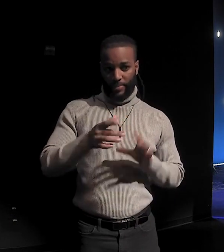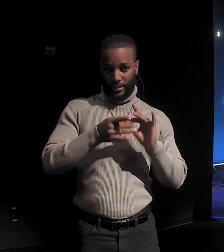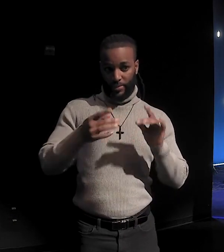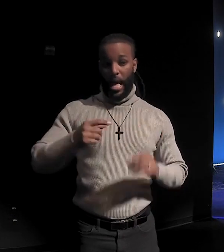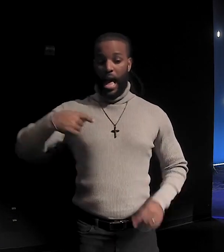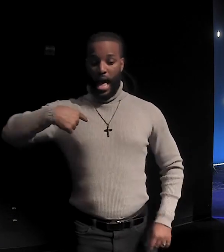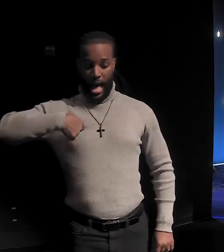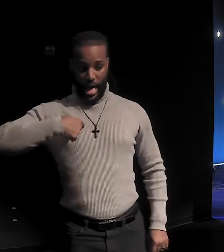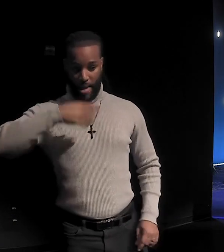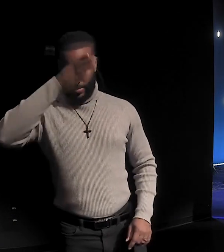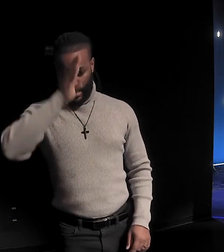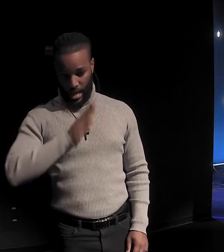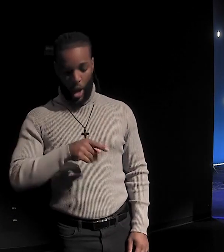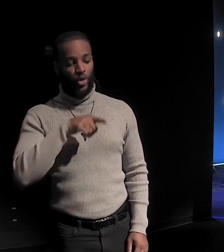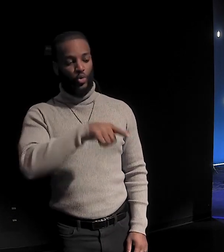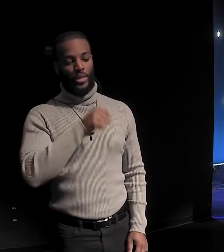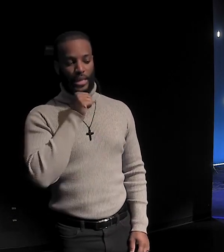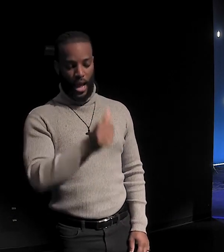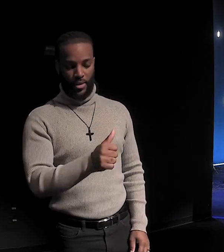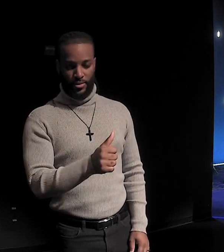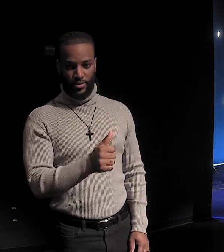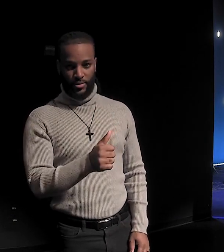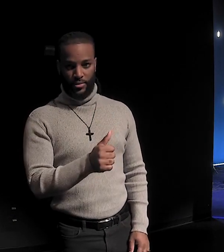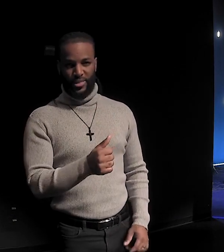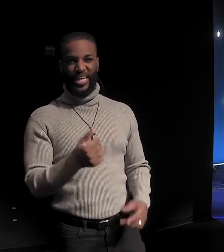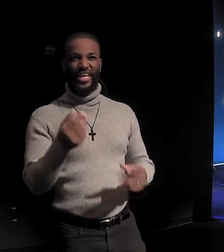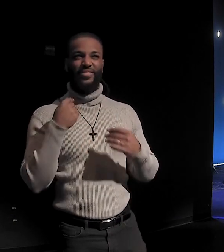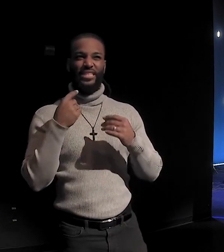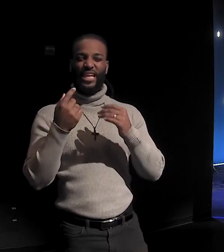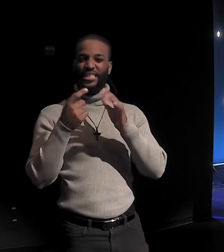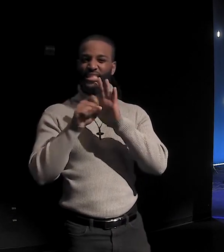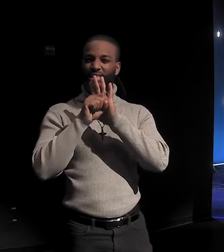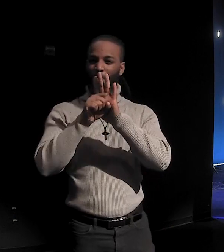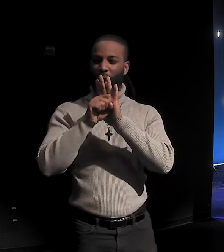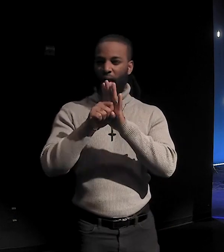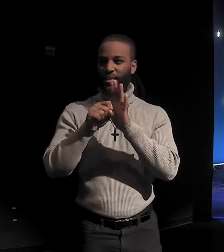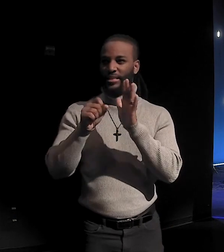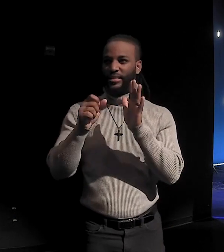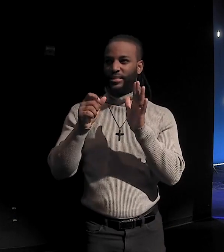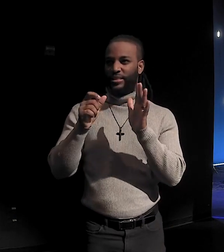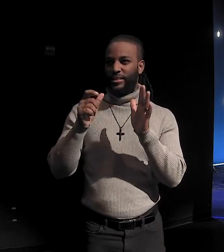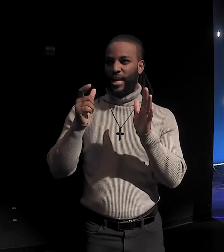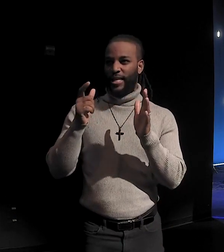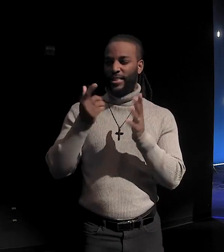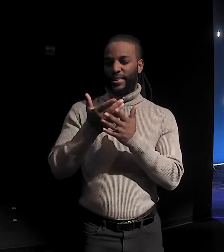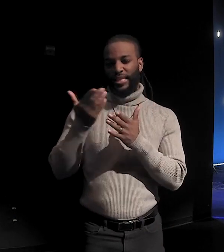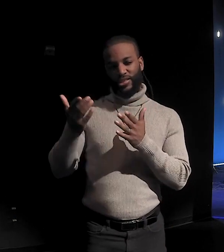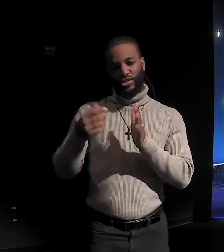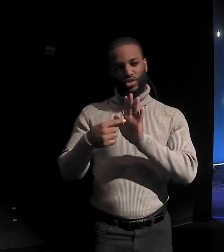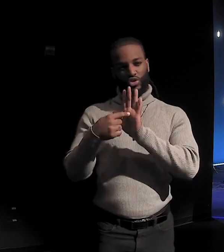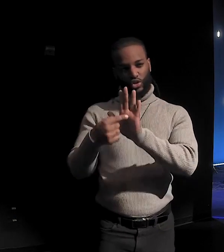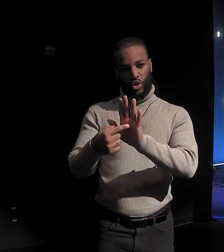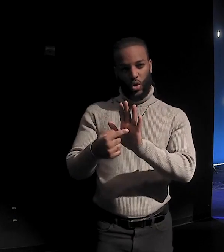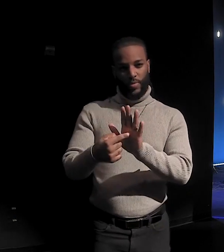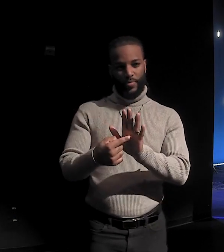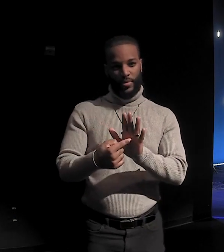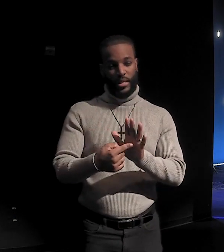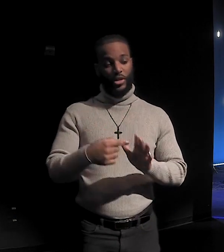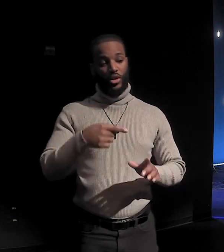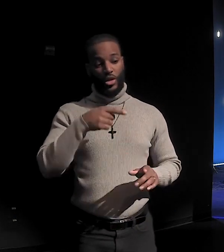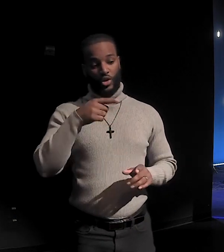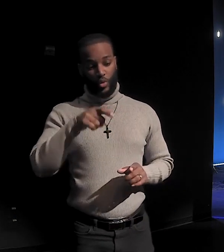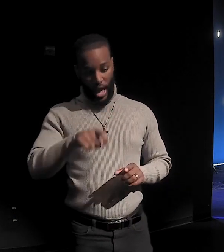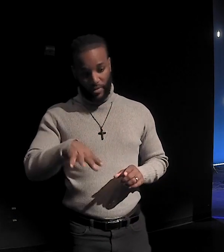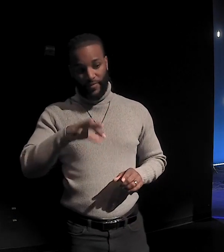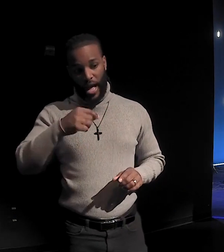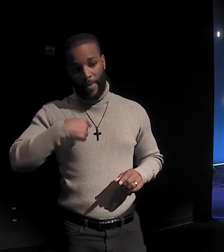you're not. And he gives us these symbolic or analogous things to show I'm where life is found. I'm